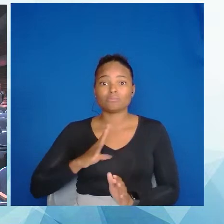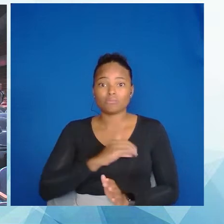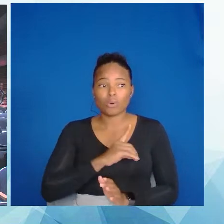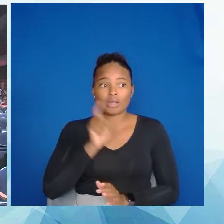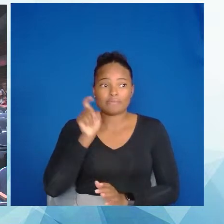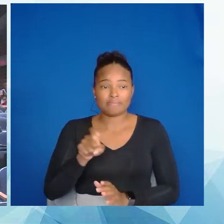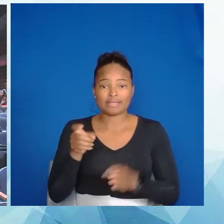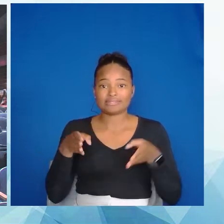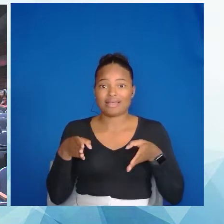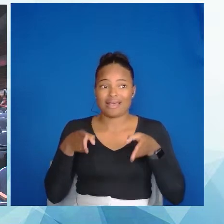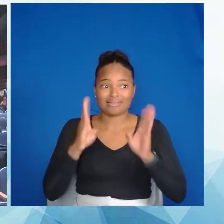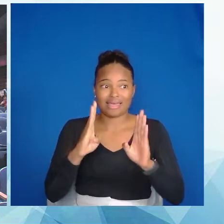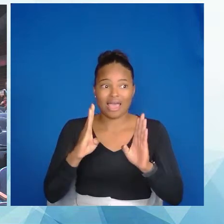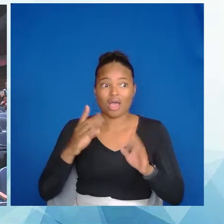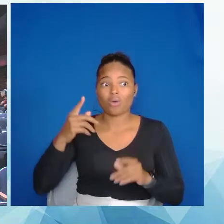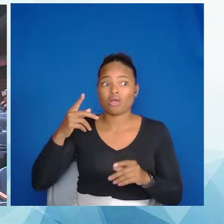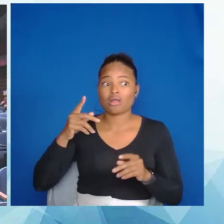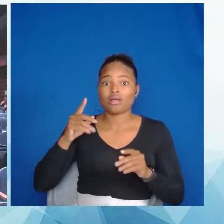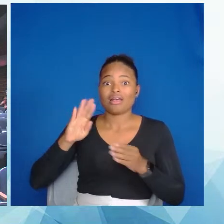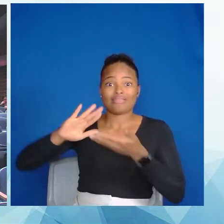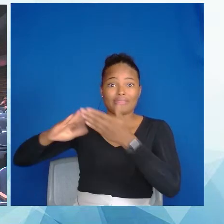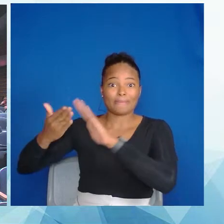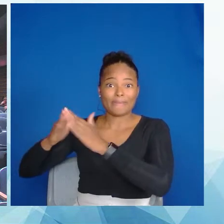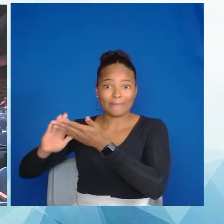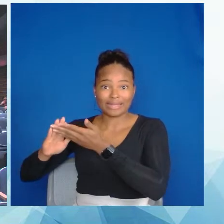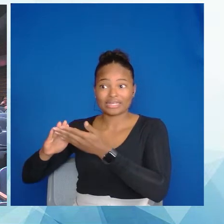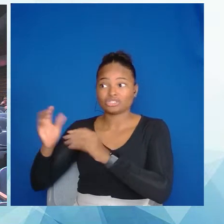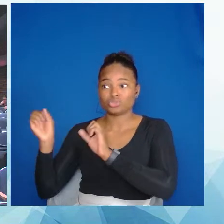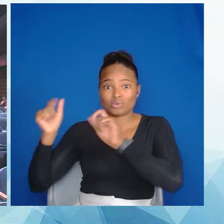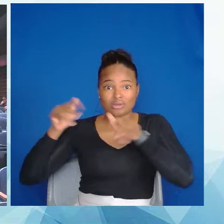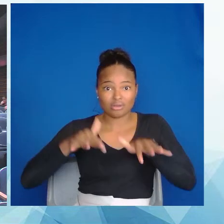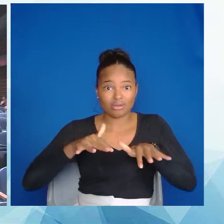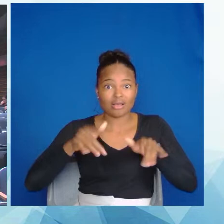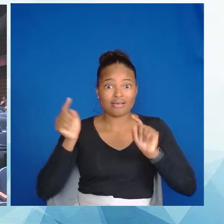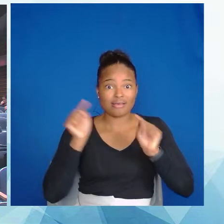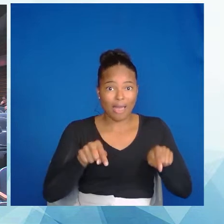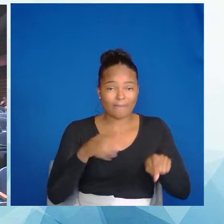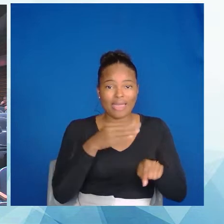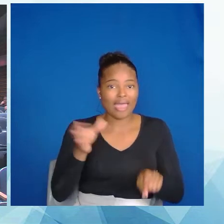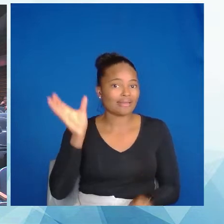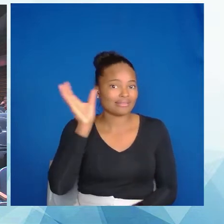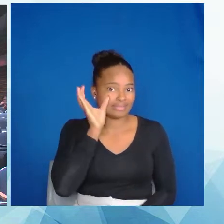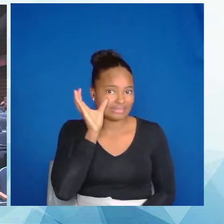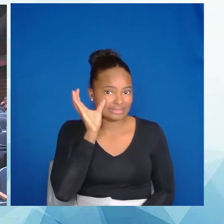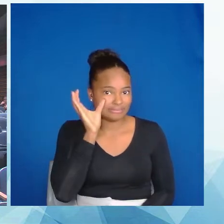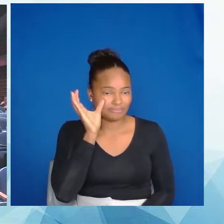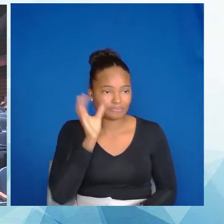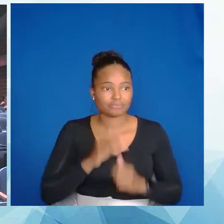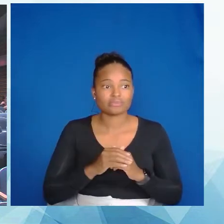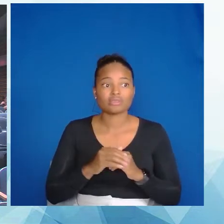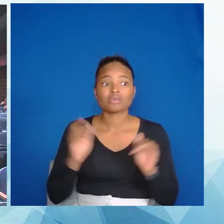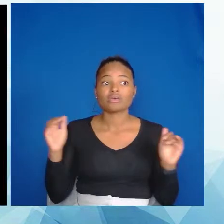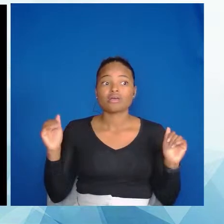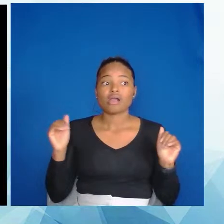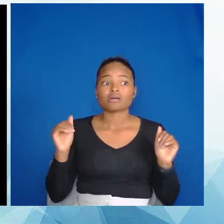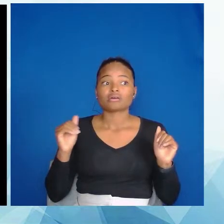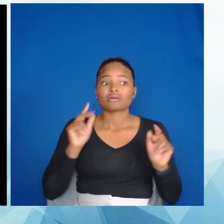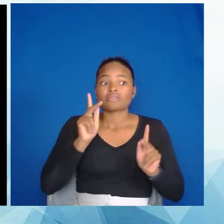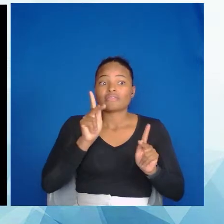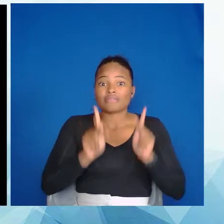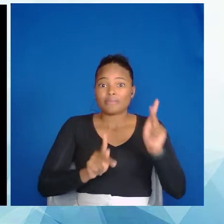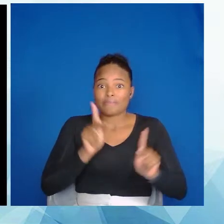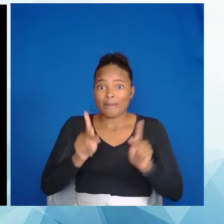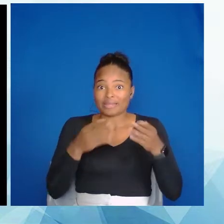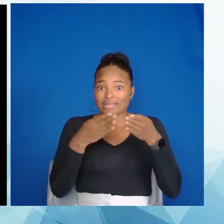the public to attend and the public to listen. And the public is also allowed to videotape,